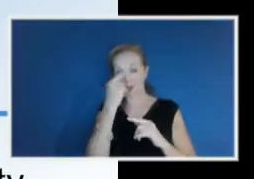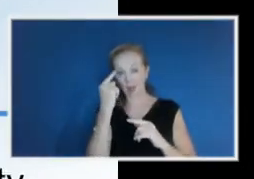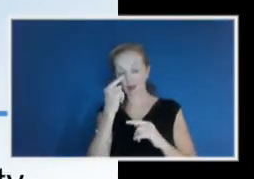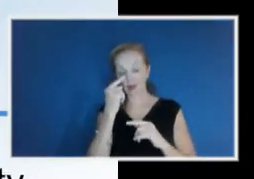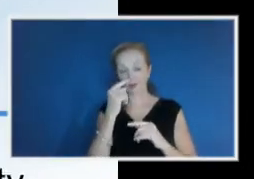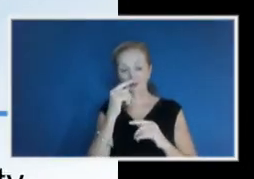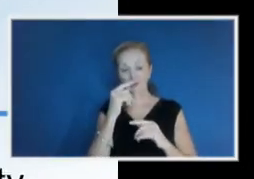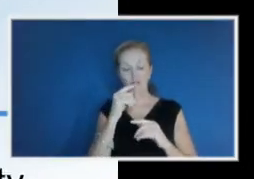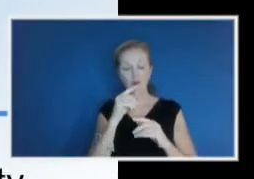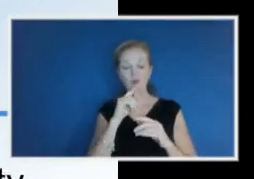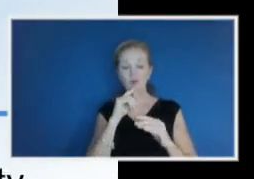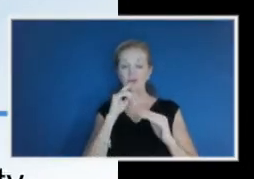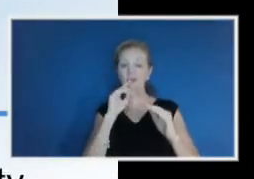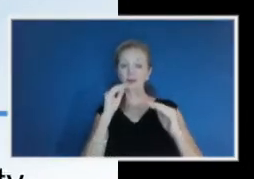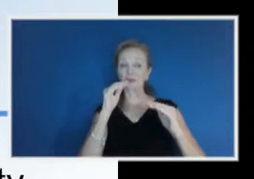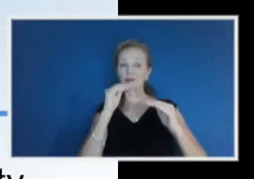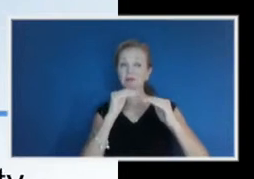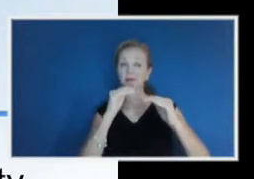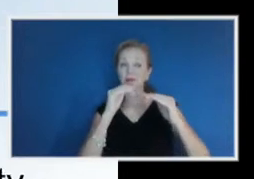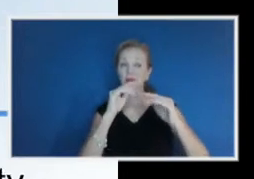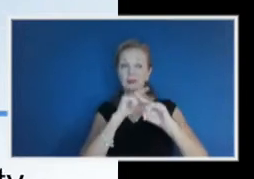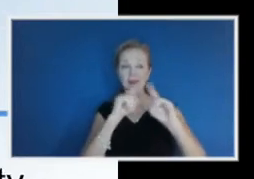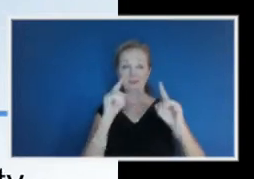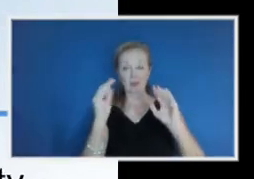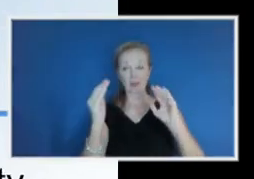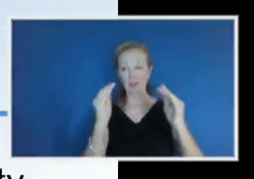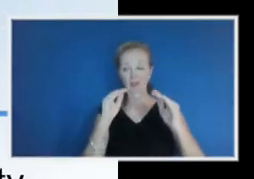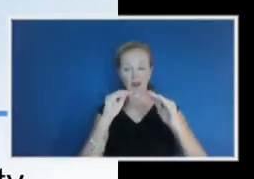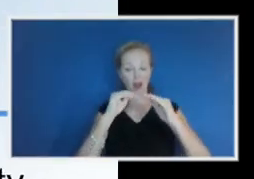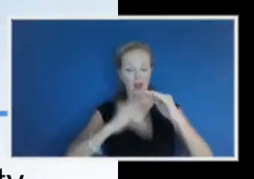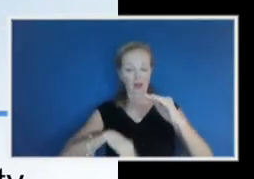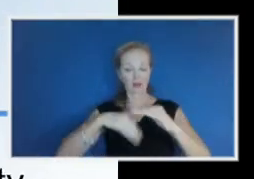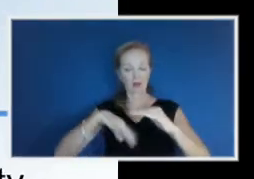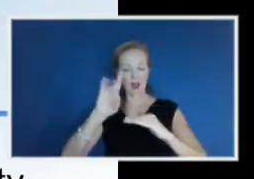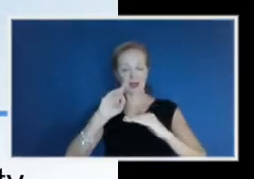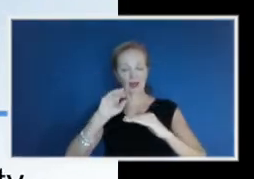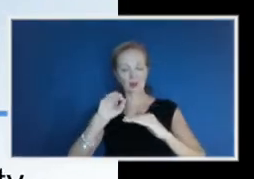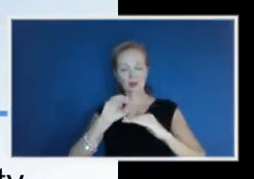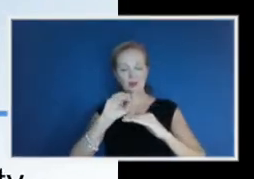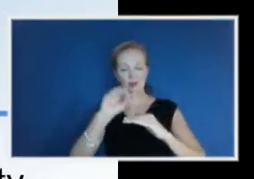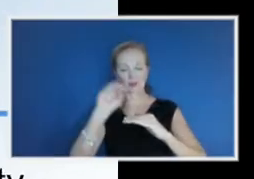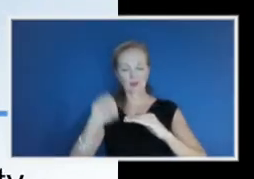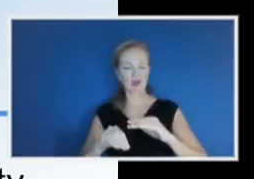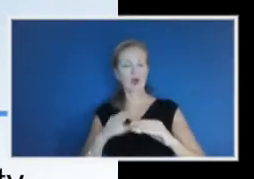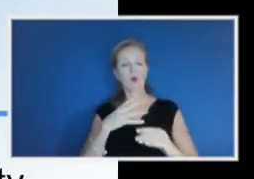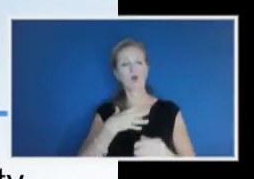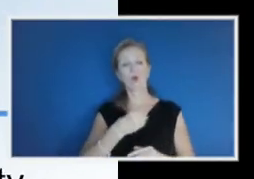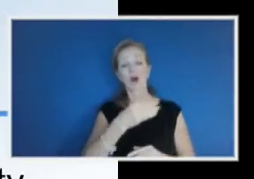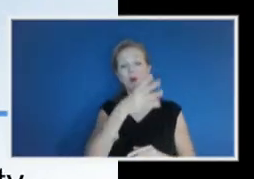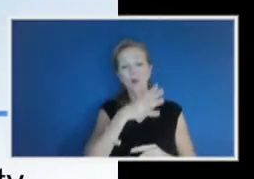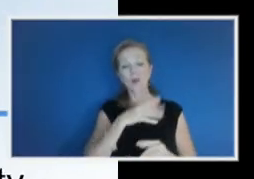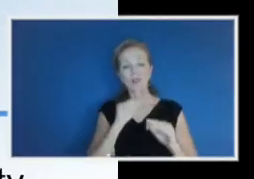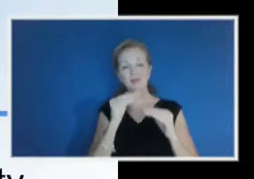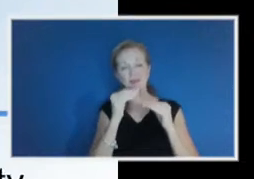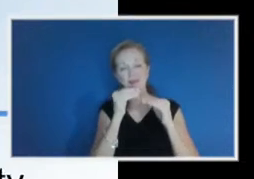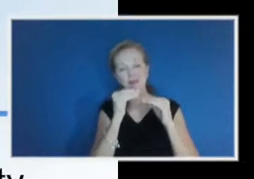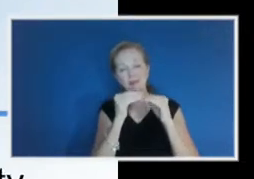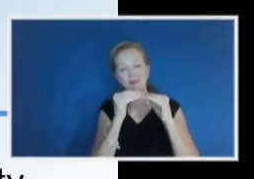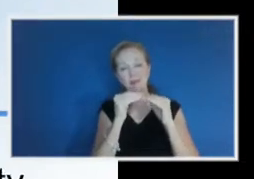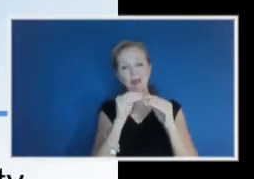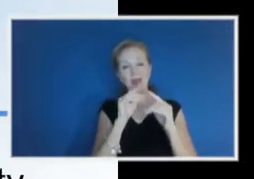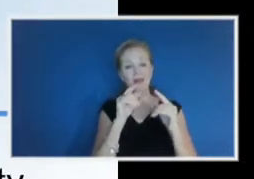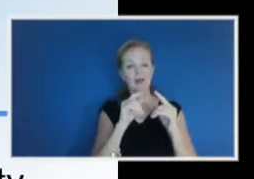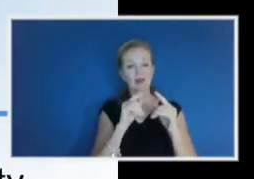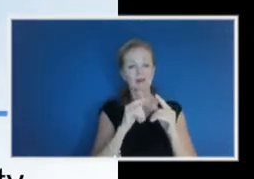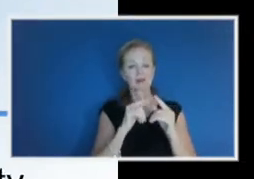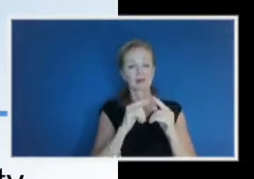substantively significant. It is under 80%. White women is just kind of at the edge. One thing people should not take from this is